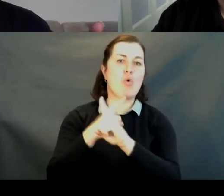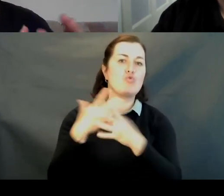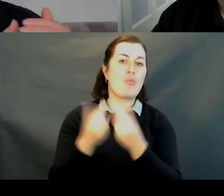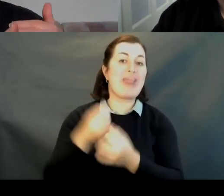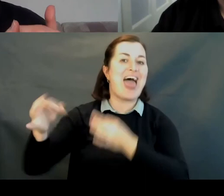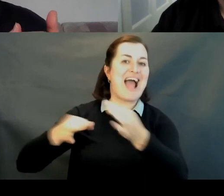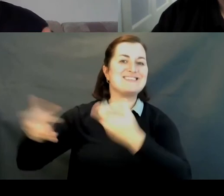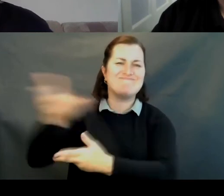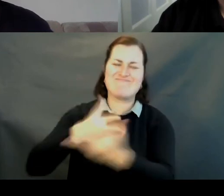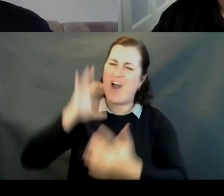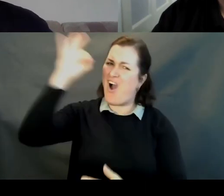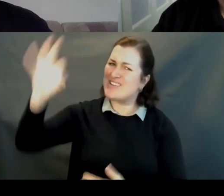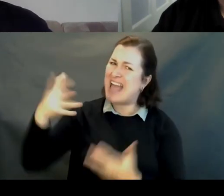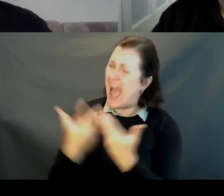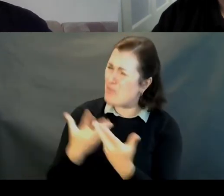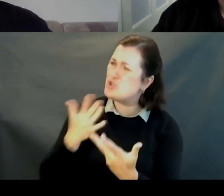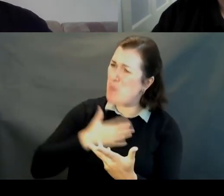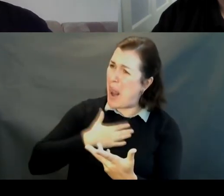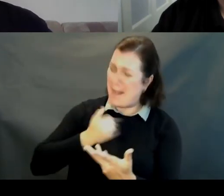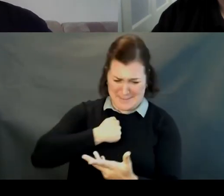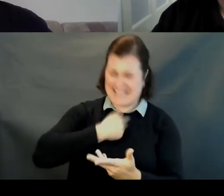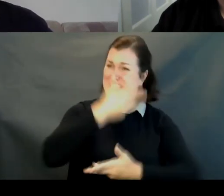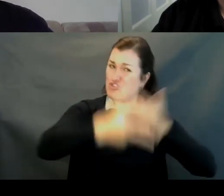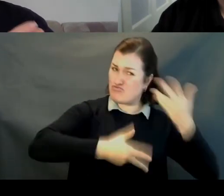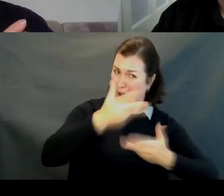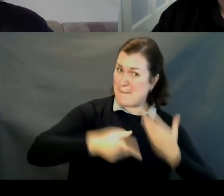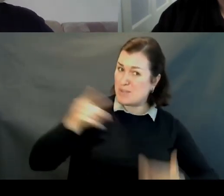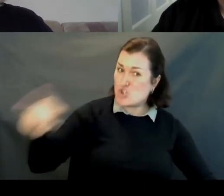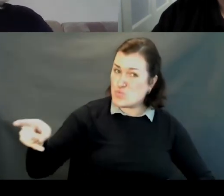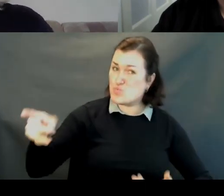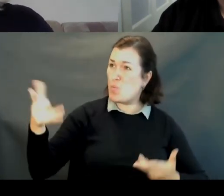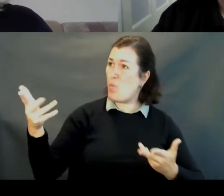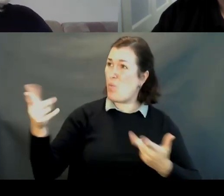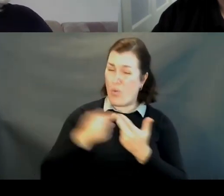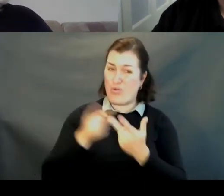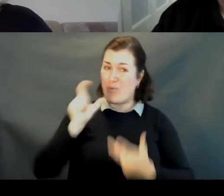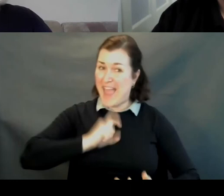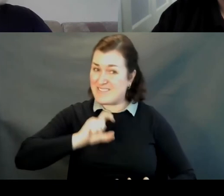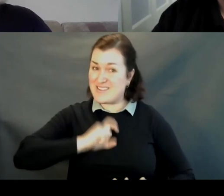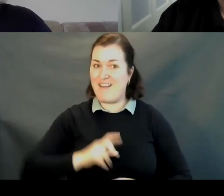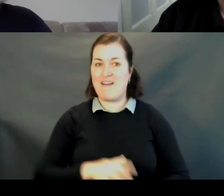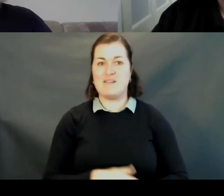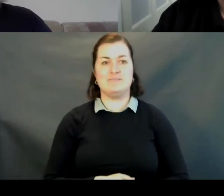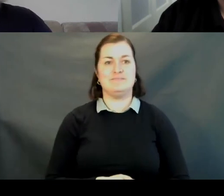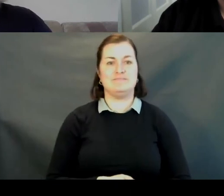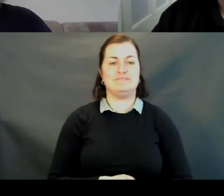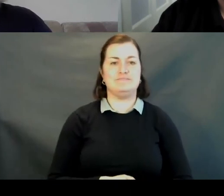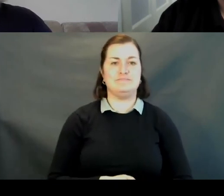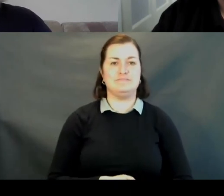described, how their character would like to be described. It always used to be, I think,